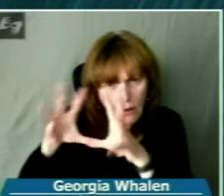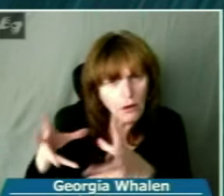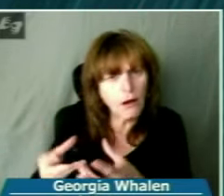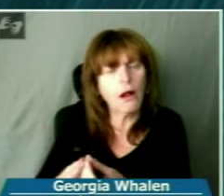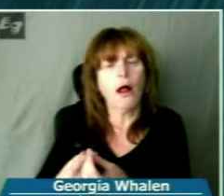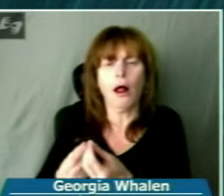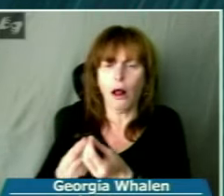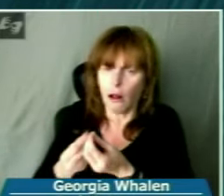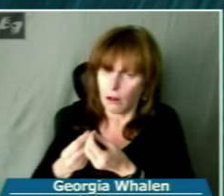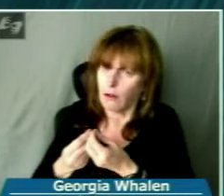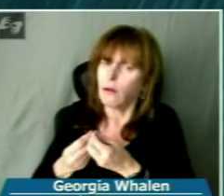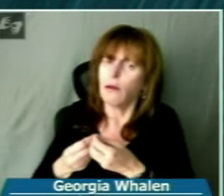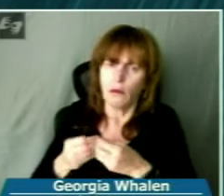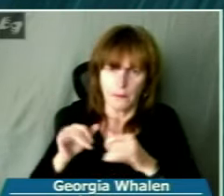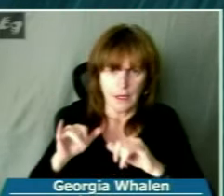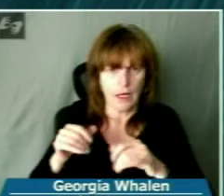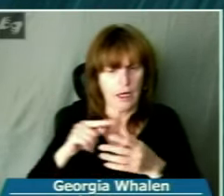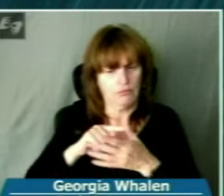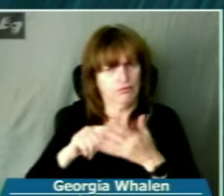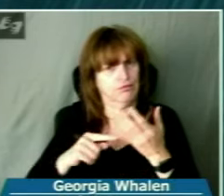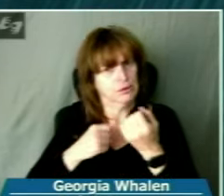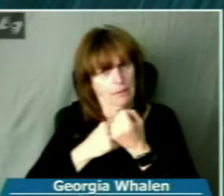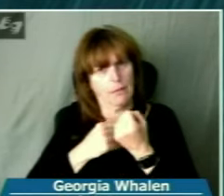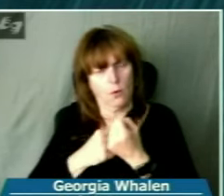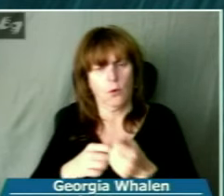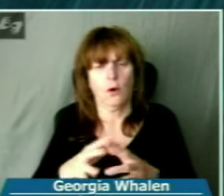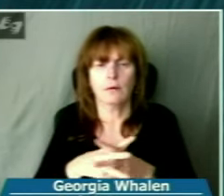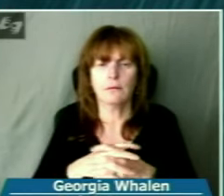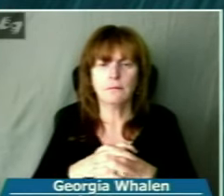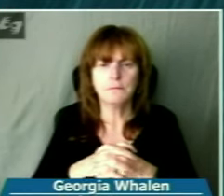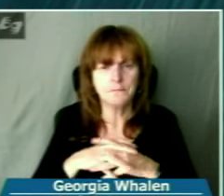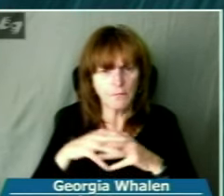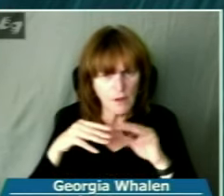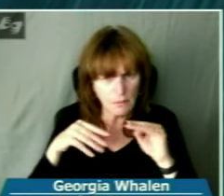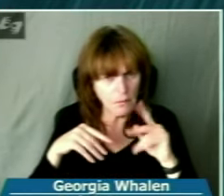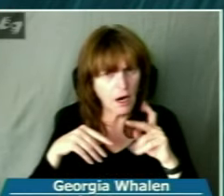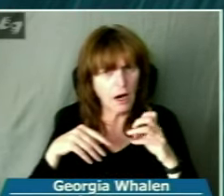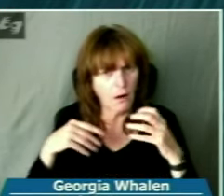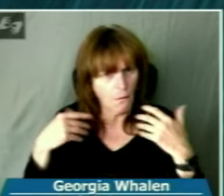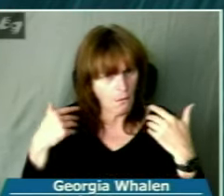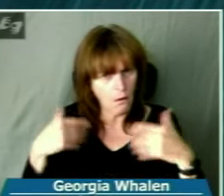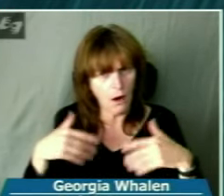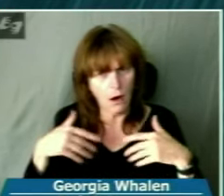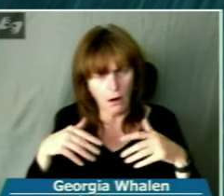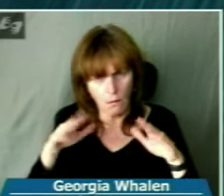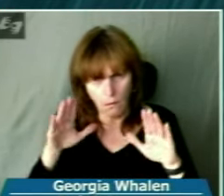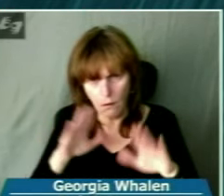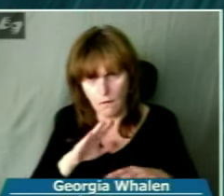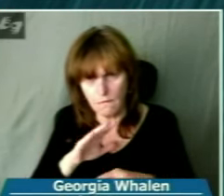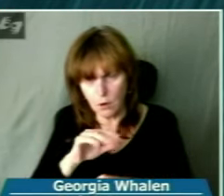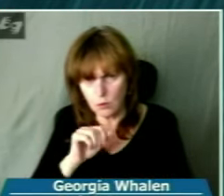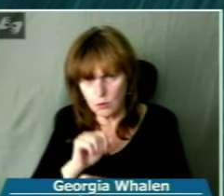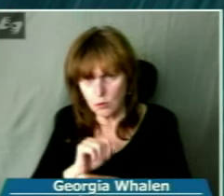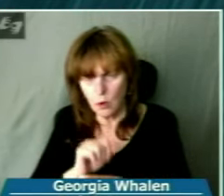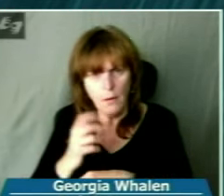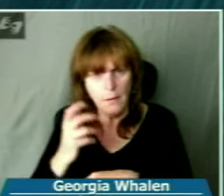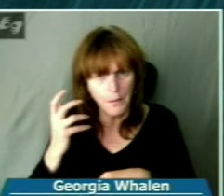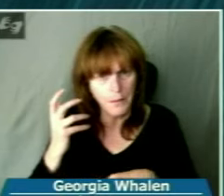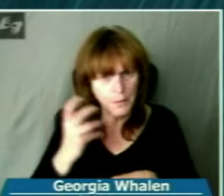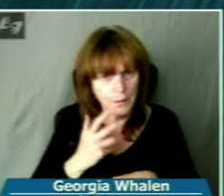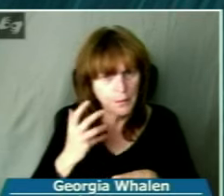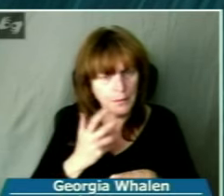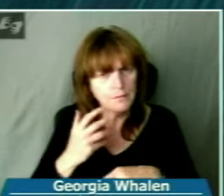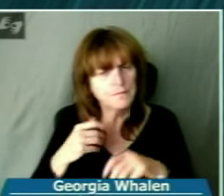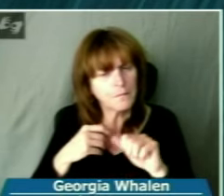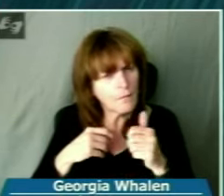Yeah, no doubt. It's just the beginning in your world, and you continue to do an excellent job. I'd also like to do a follow-up question here, Grace, in regards